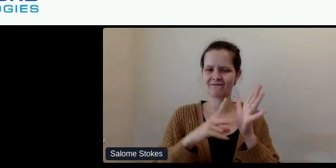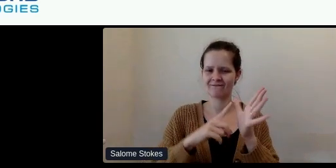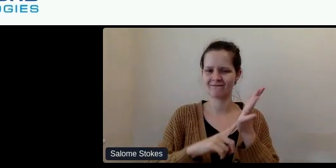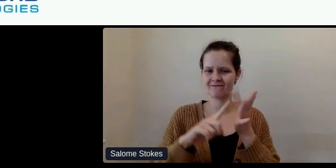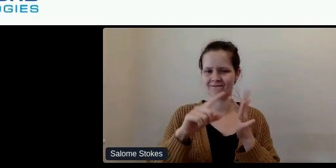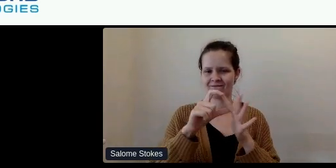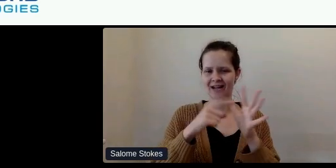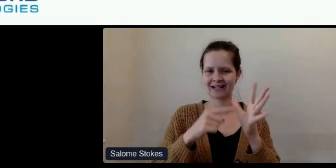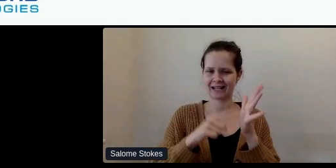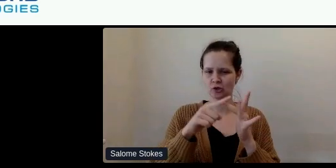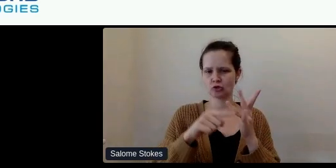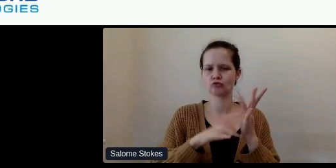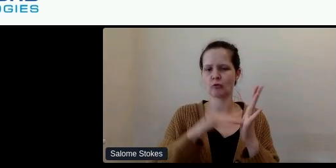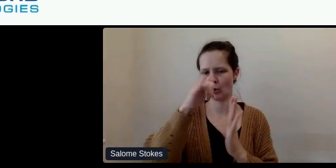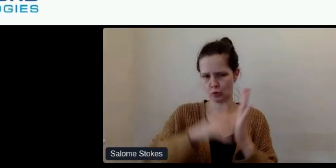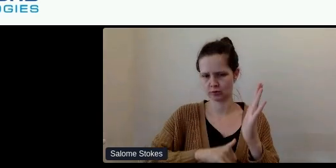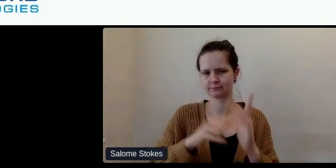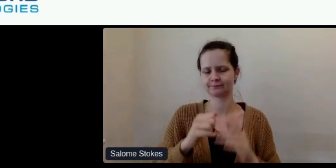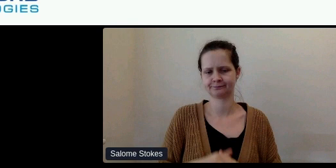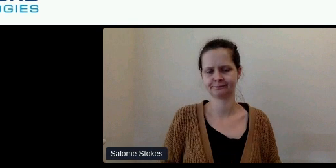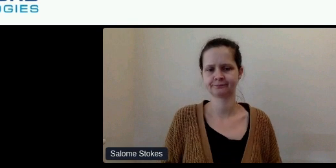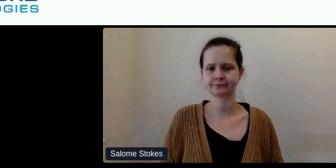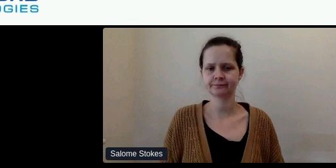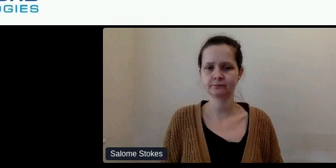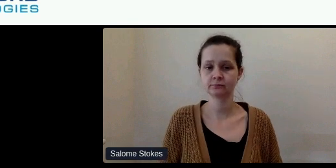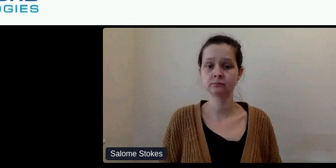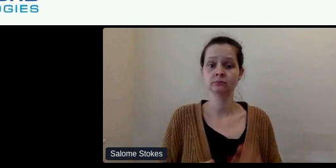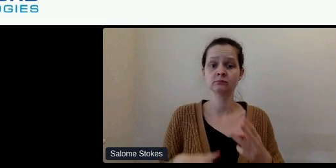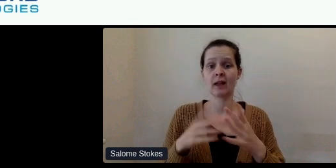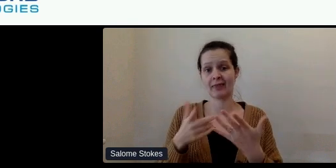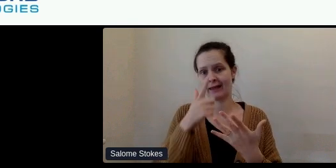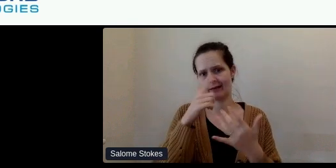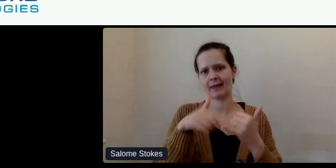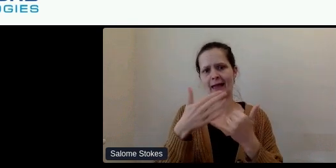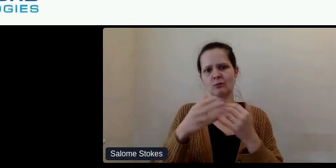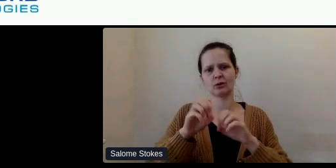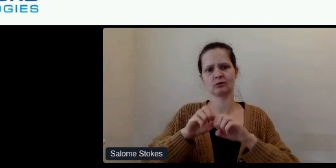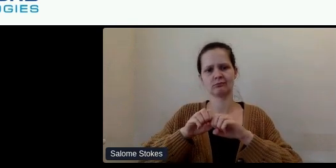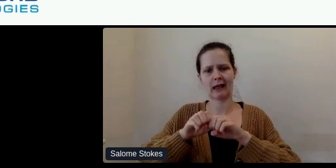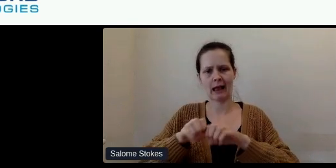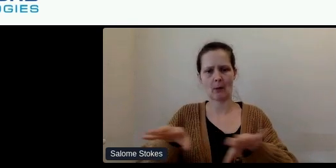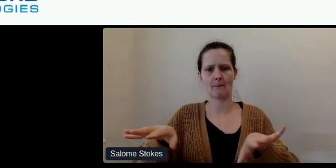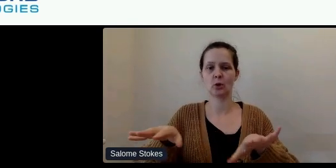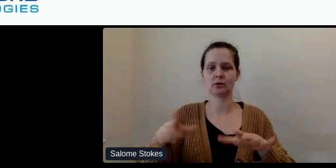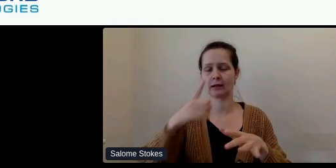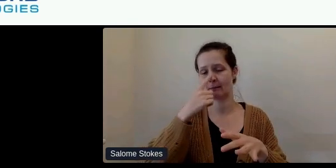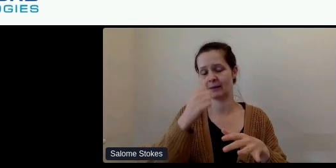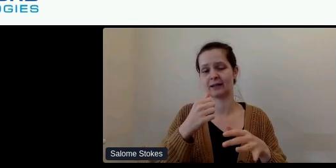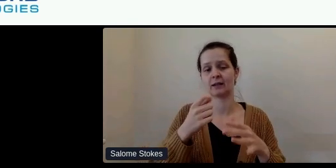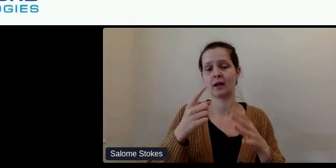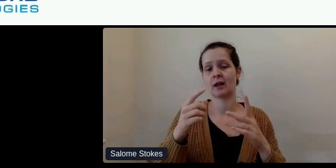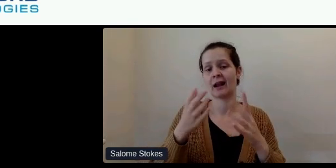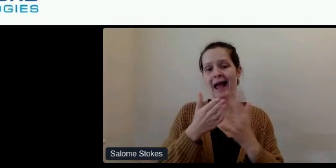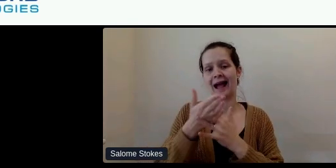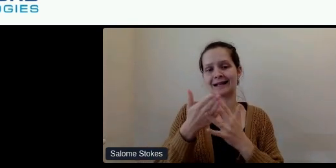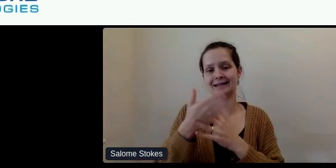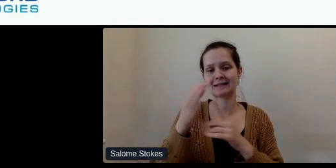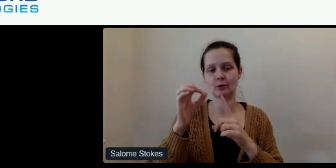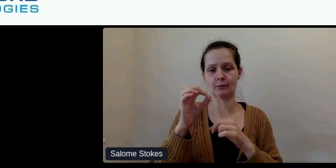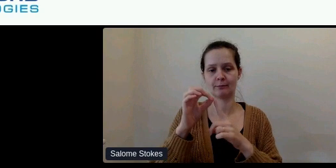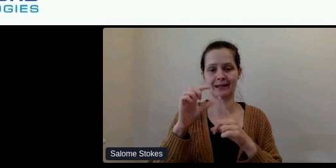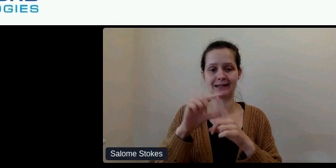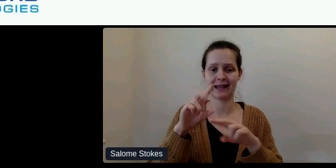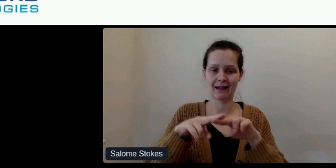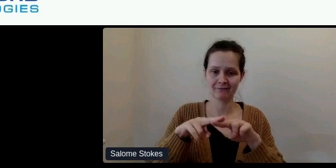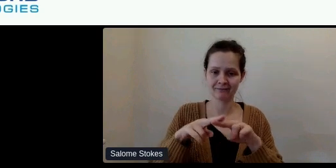well. And then you can output that to either an accessible PDF or an accessible PDF, which